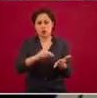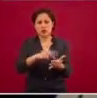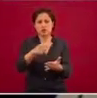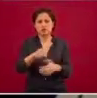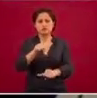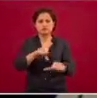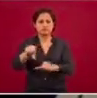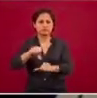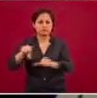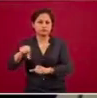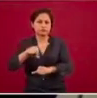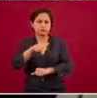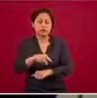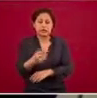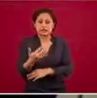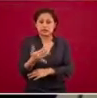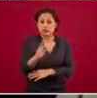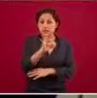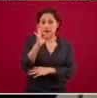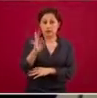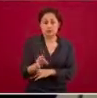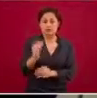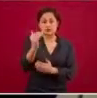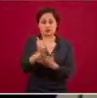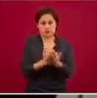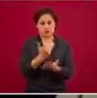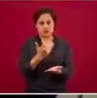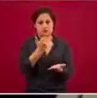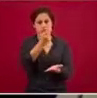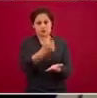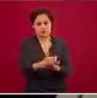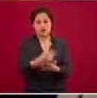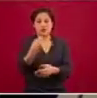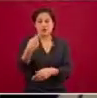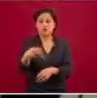medical professionals that are being hired as